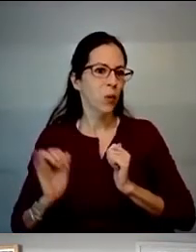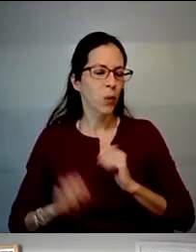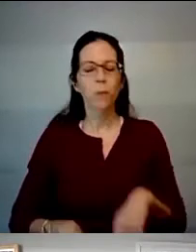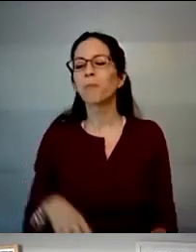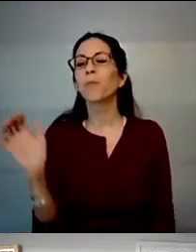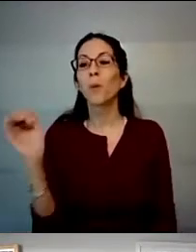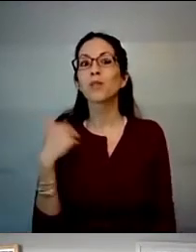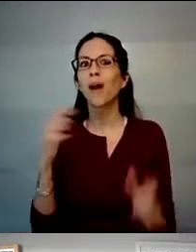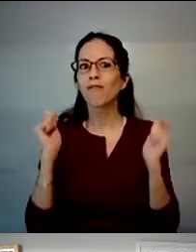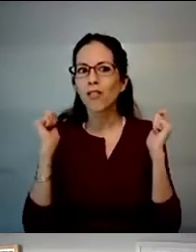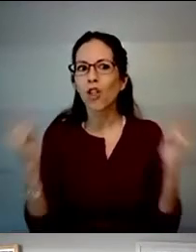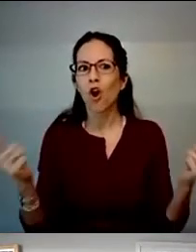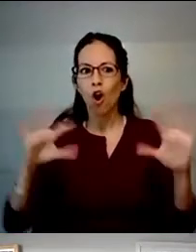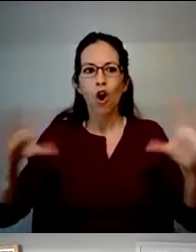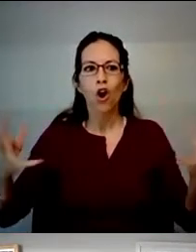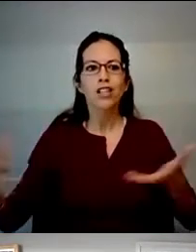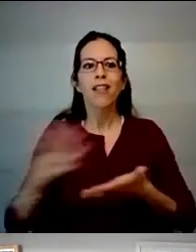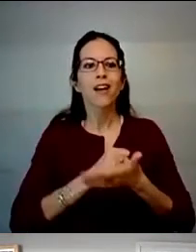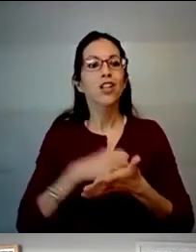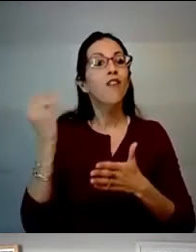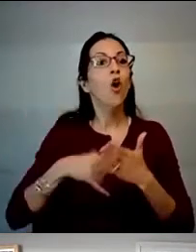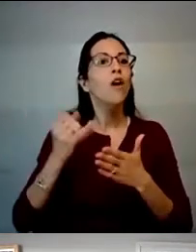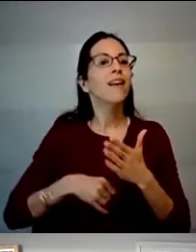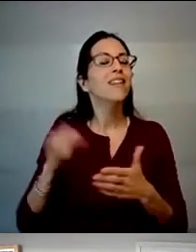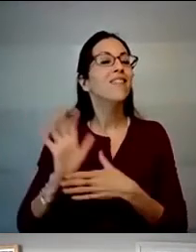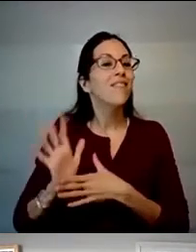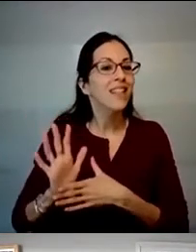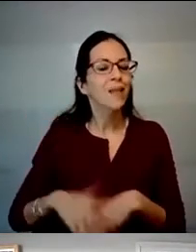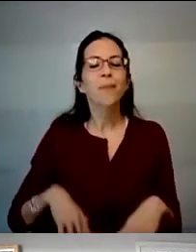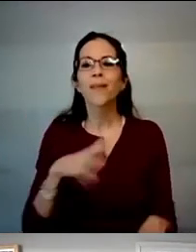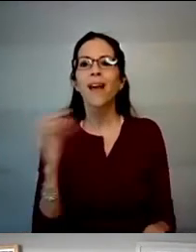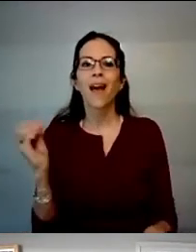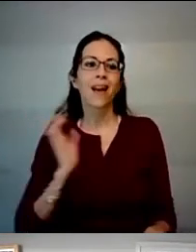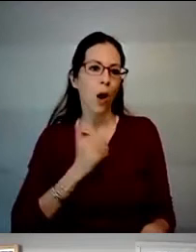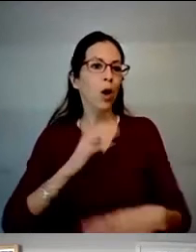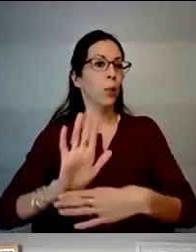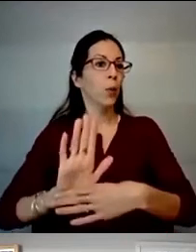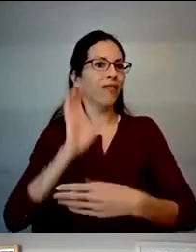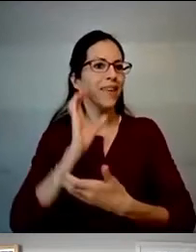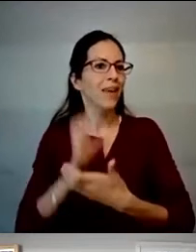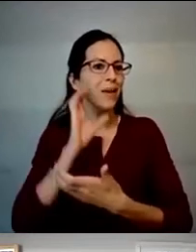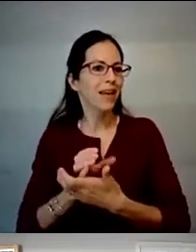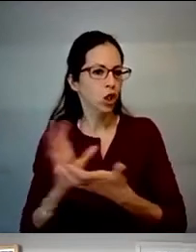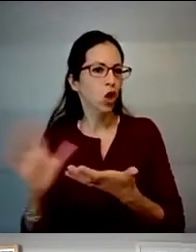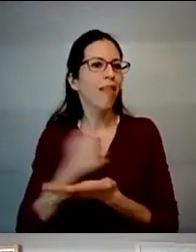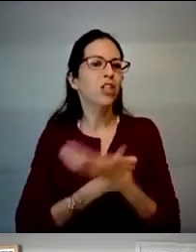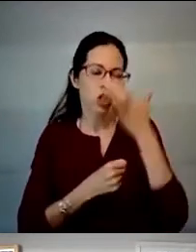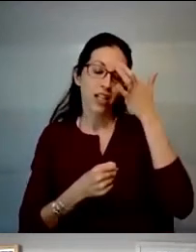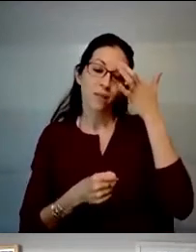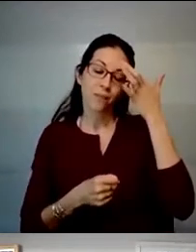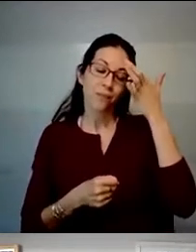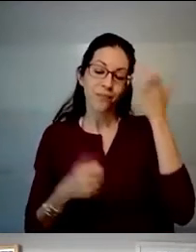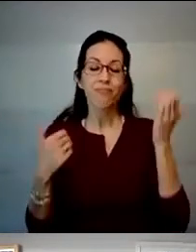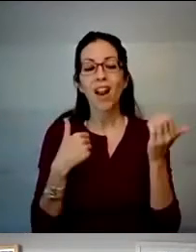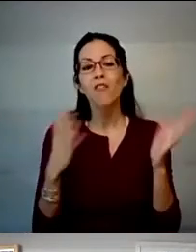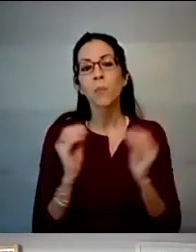of artist films and our movie image collection, which we have kind of a smaller venue